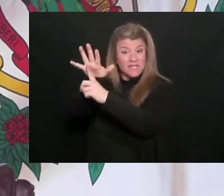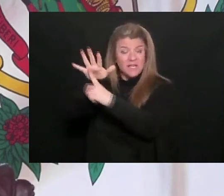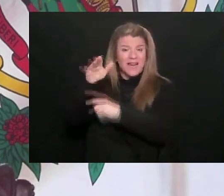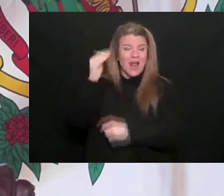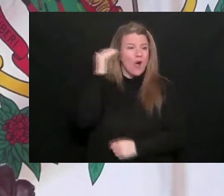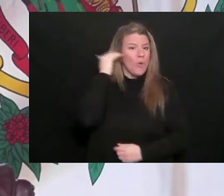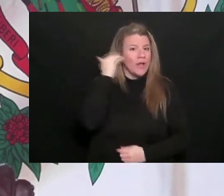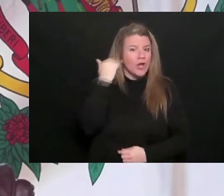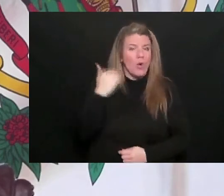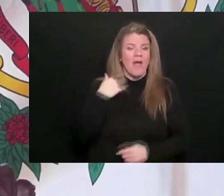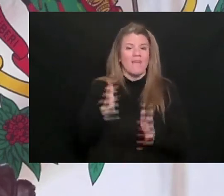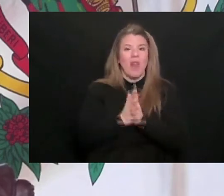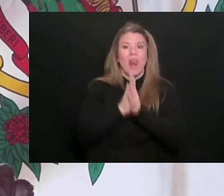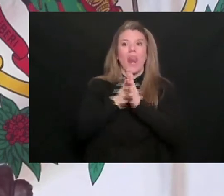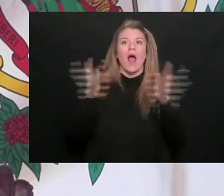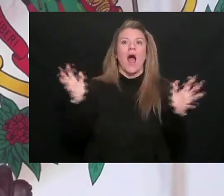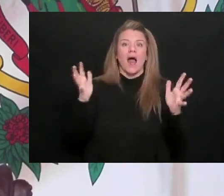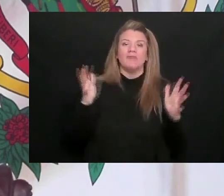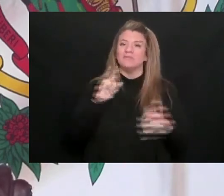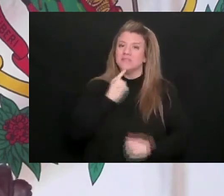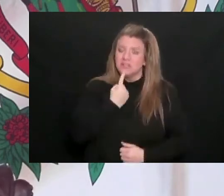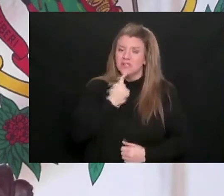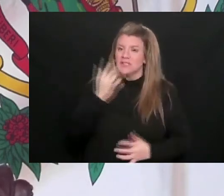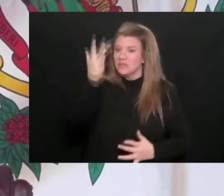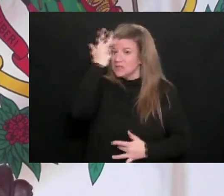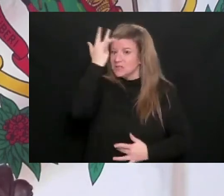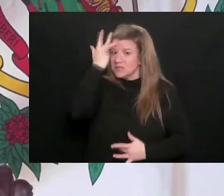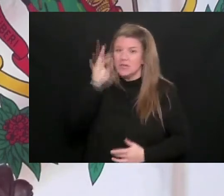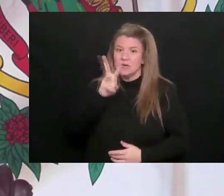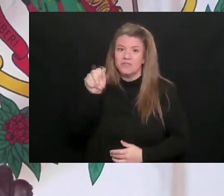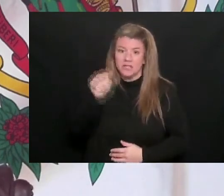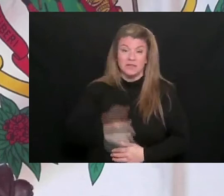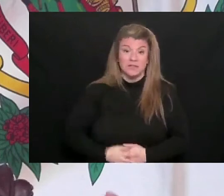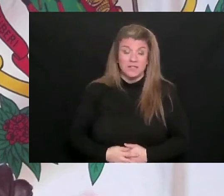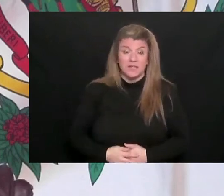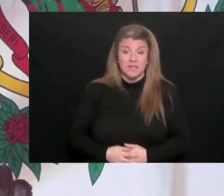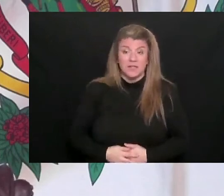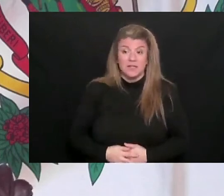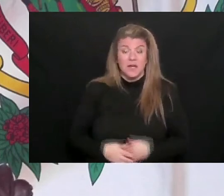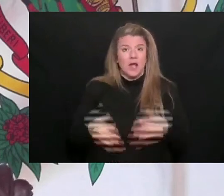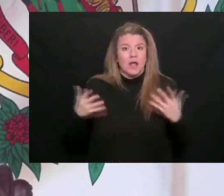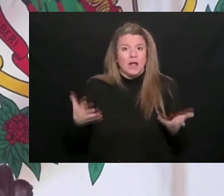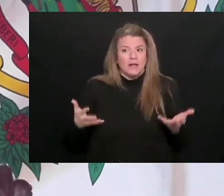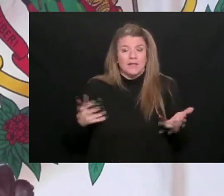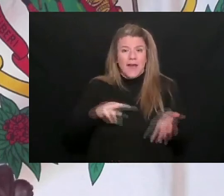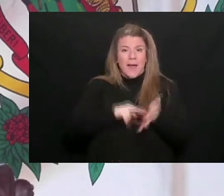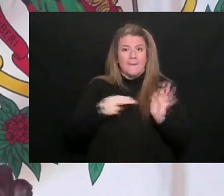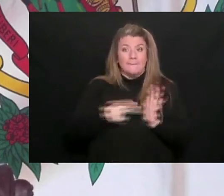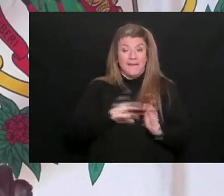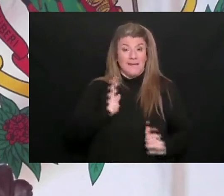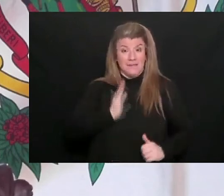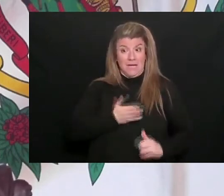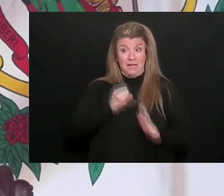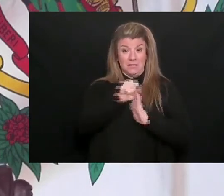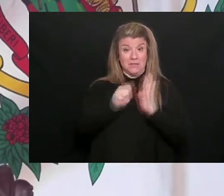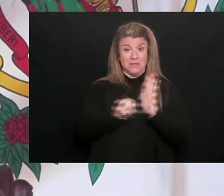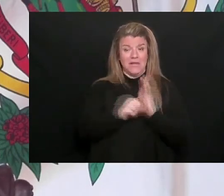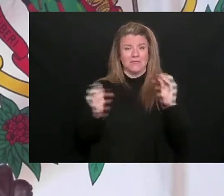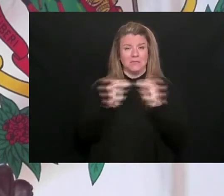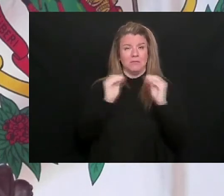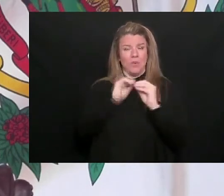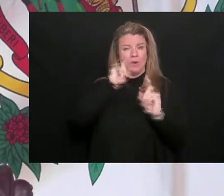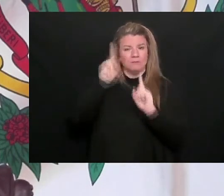absolutely we got a lot of chronic illnesses in West Virginia. So we are the target. We're the target for this